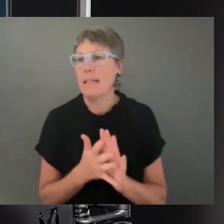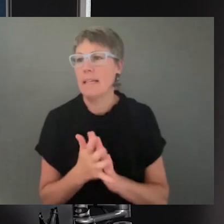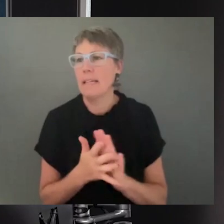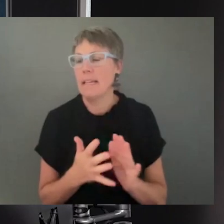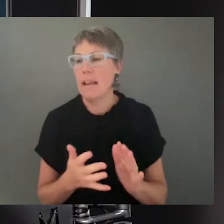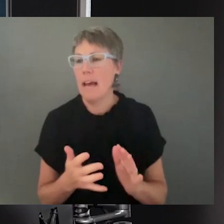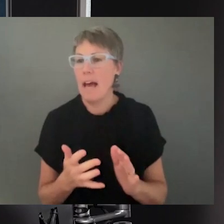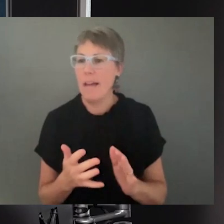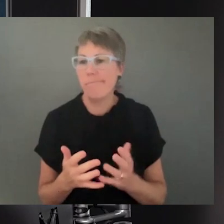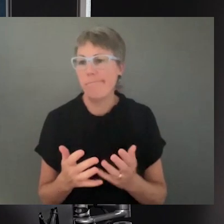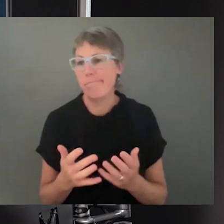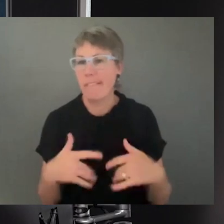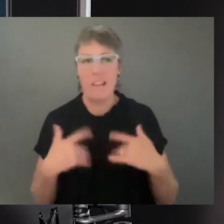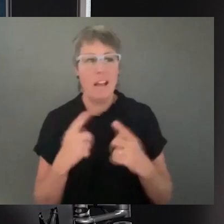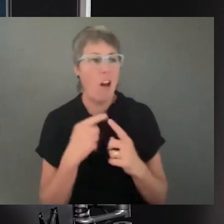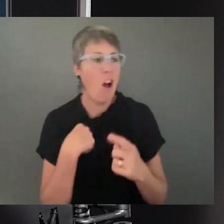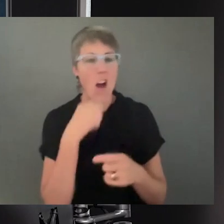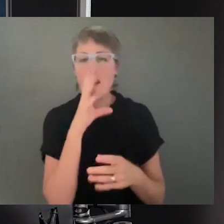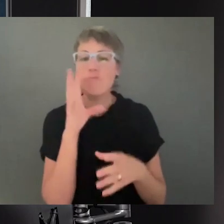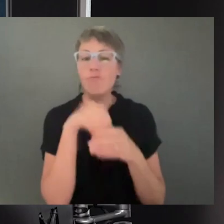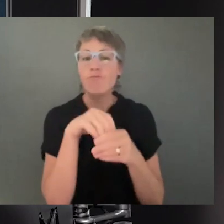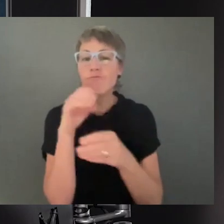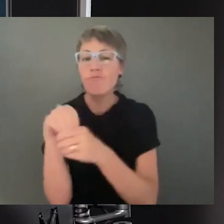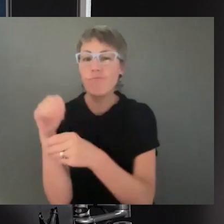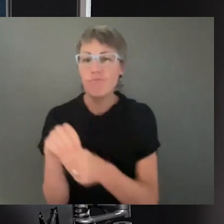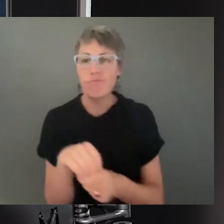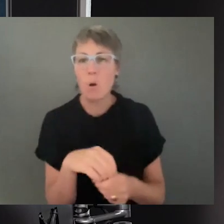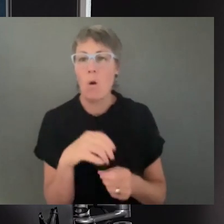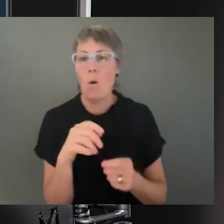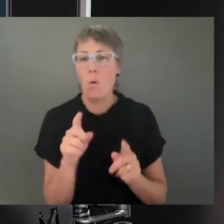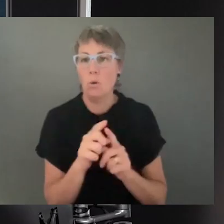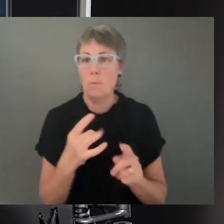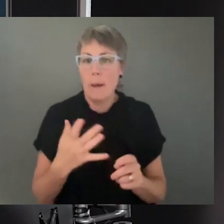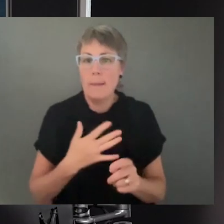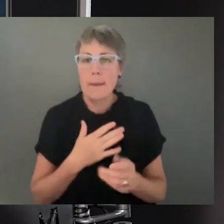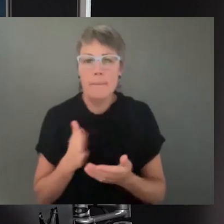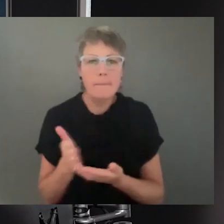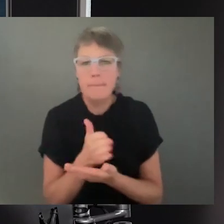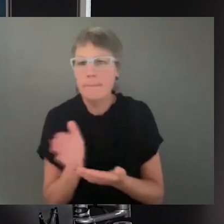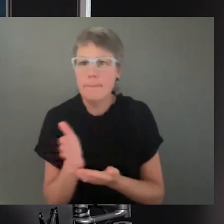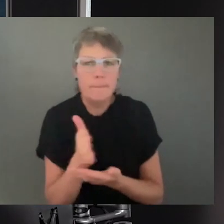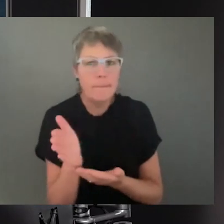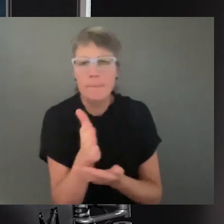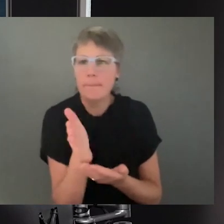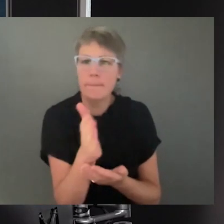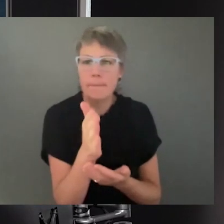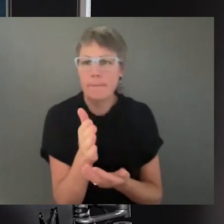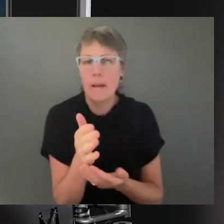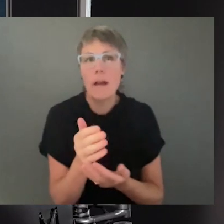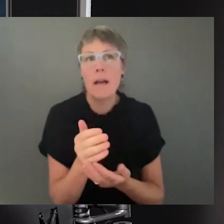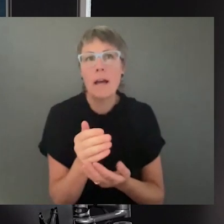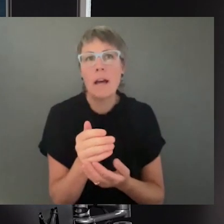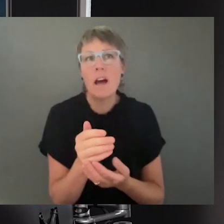to navigate your way around different areas and also to be able to participate fully in the communities that you're in.